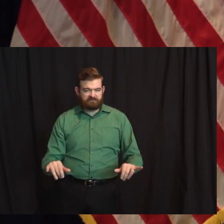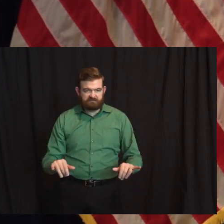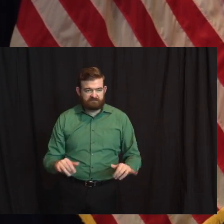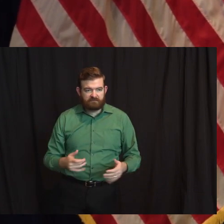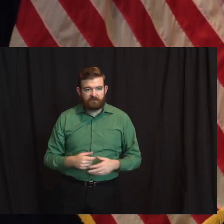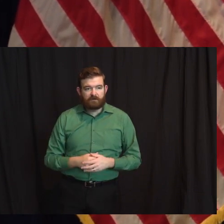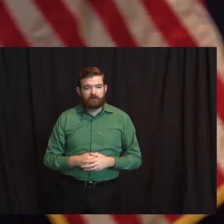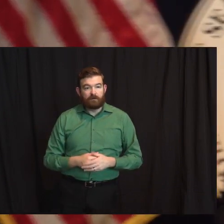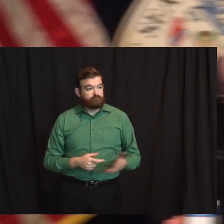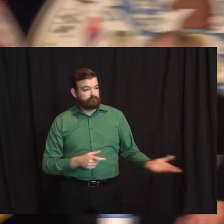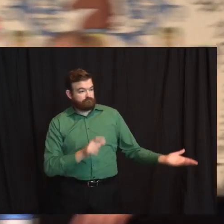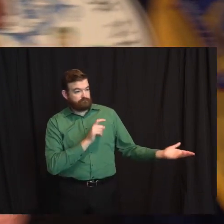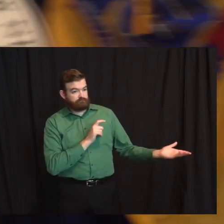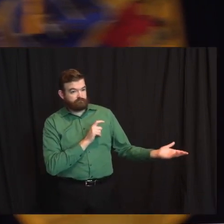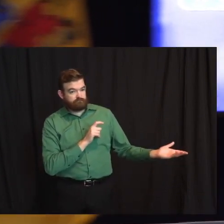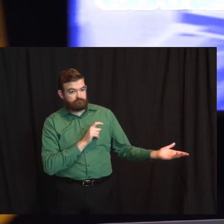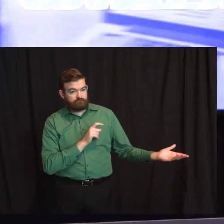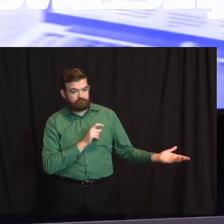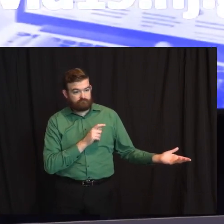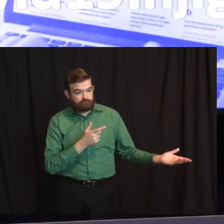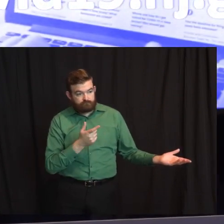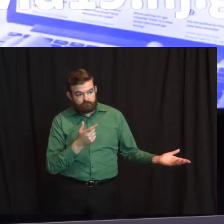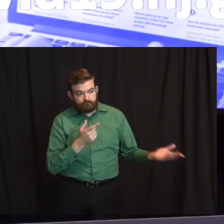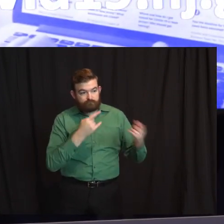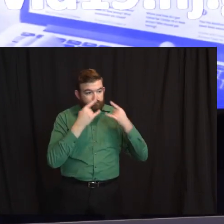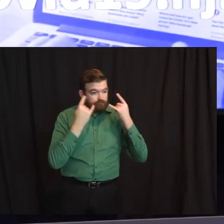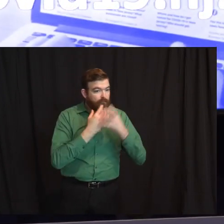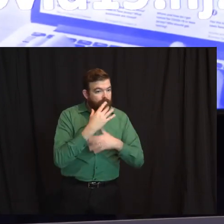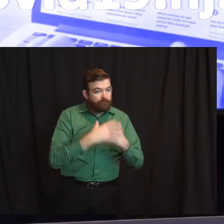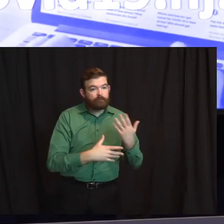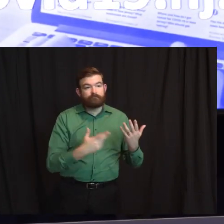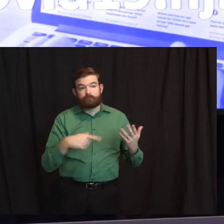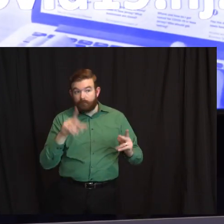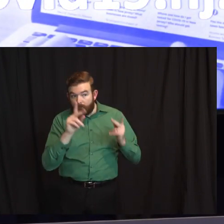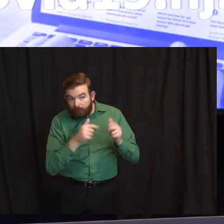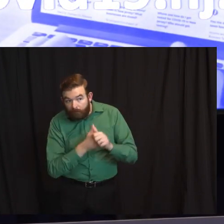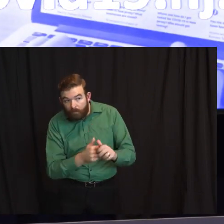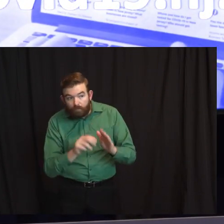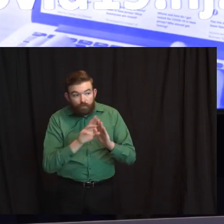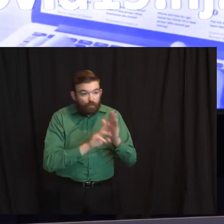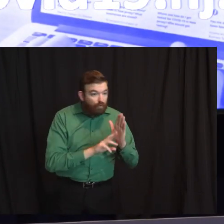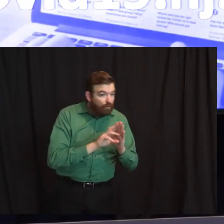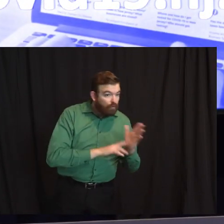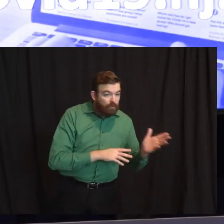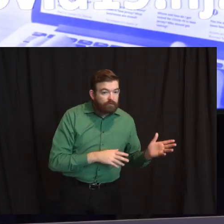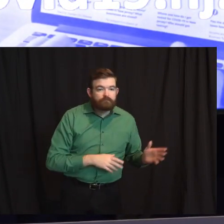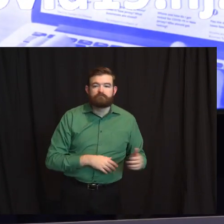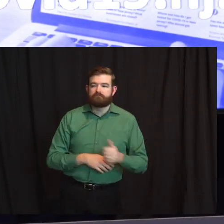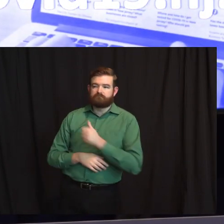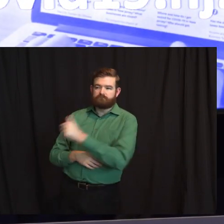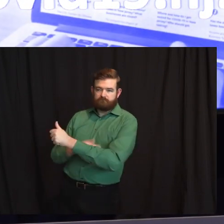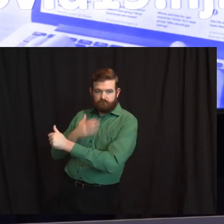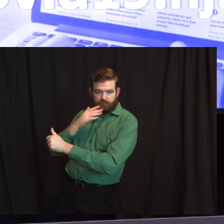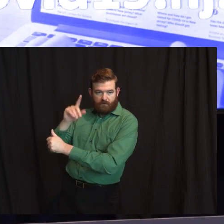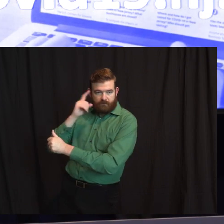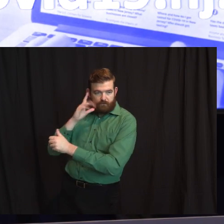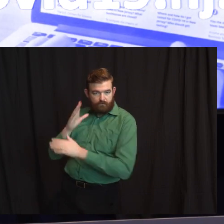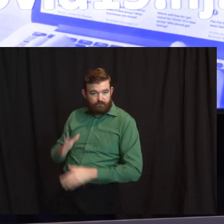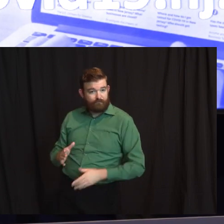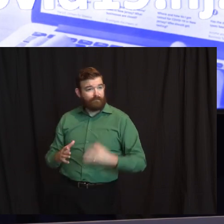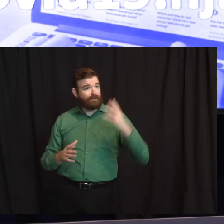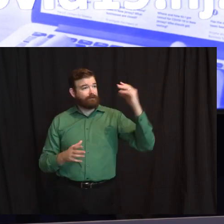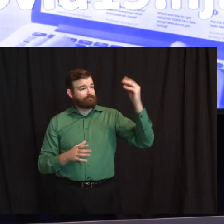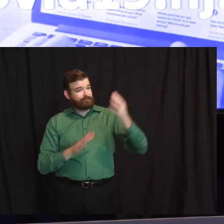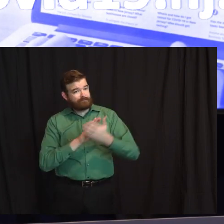or other matters. Thank you. Thank you, Governor. Good afternoon. This morning, just because of the weather and how nice it is, our ROC